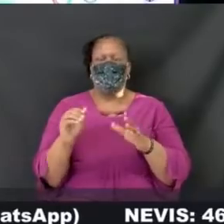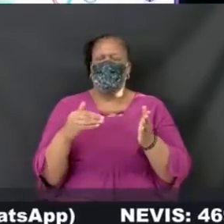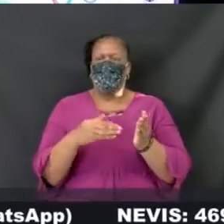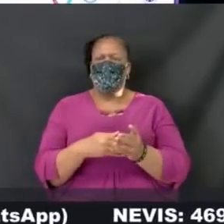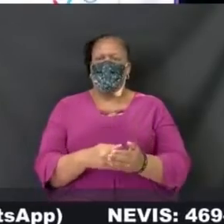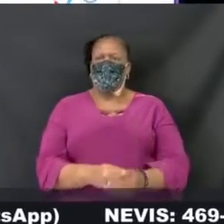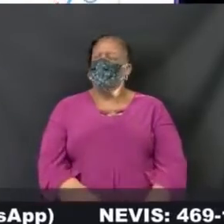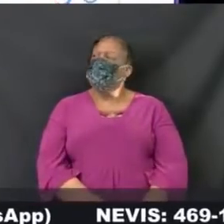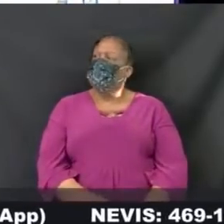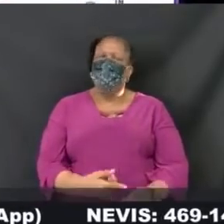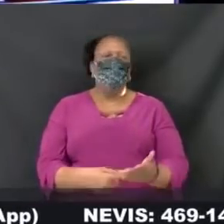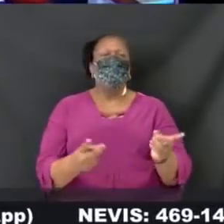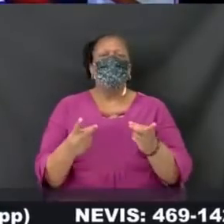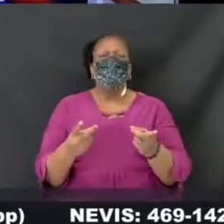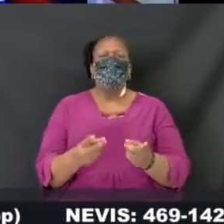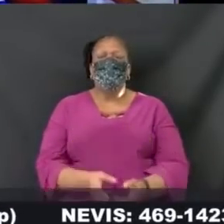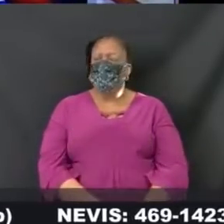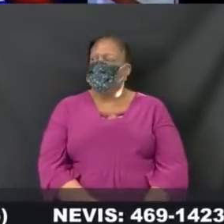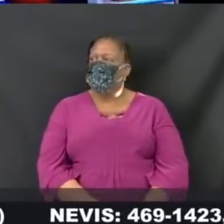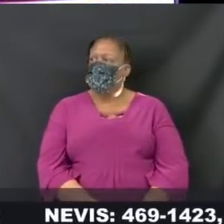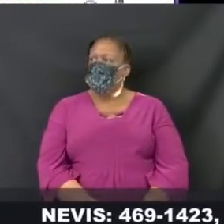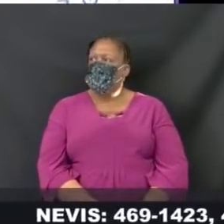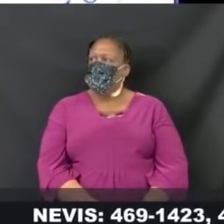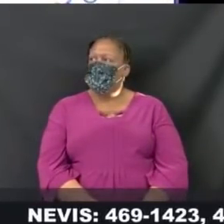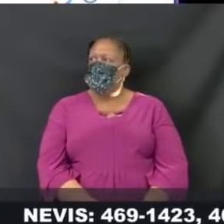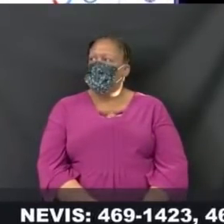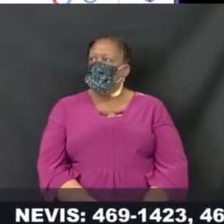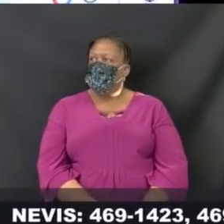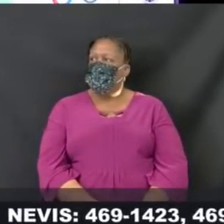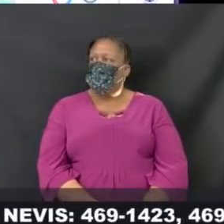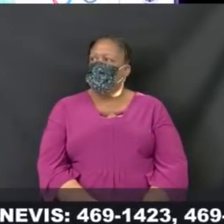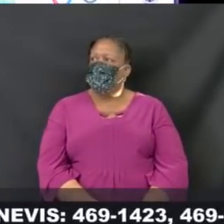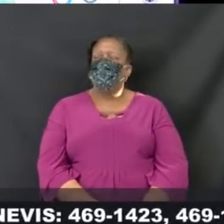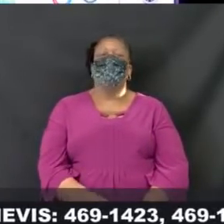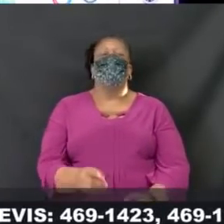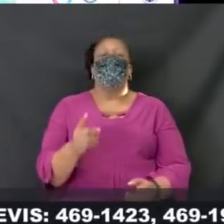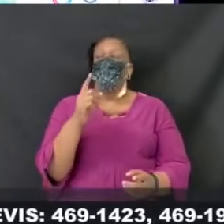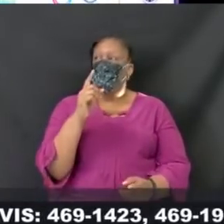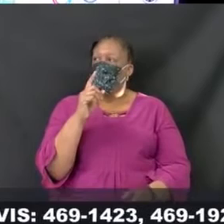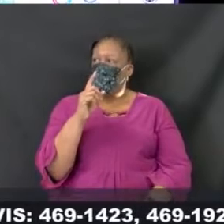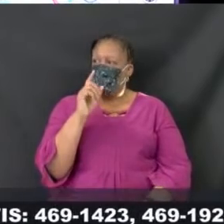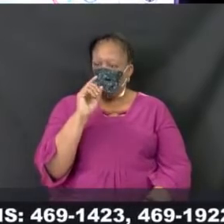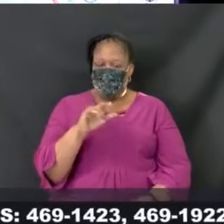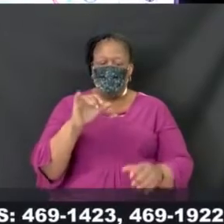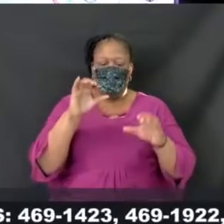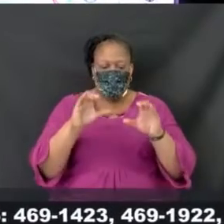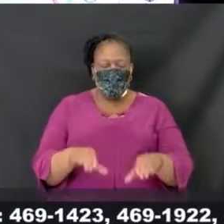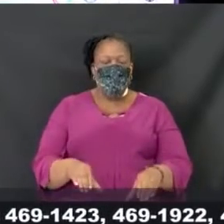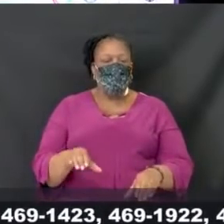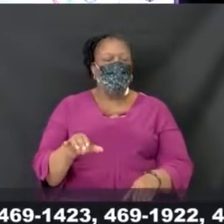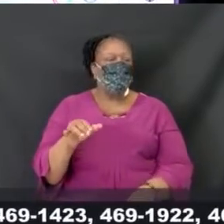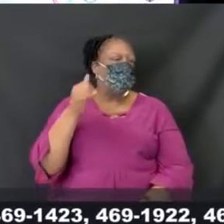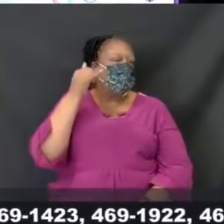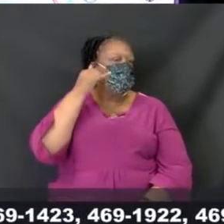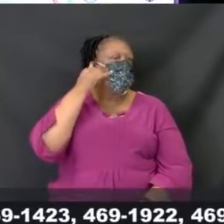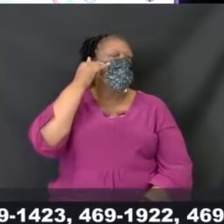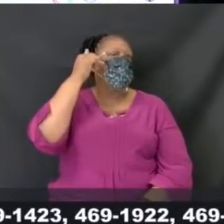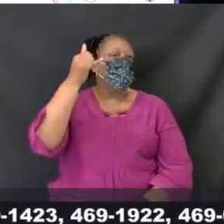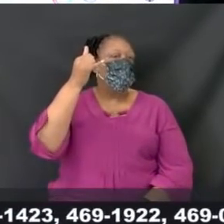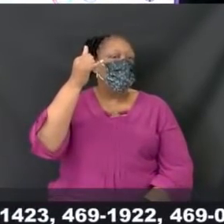happens, all we are simply asking you to do is two things. One, you can contact our help desk